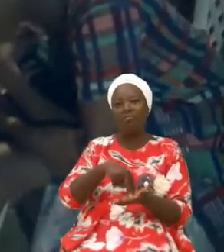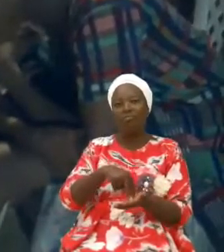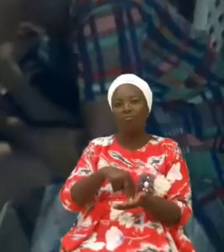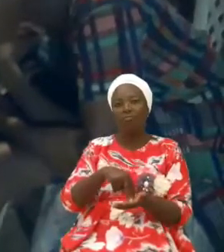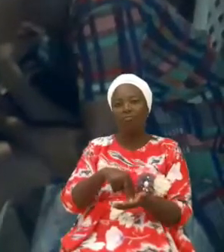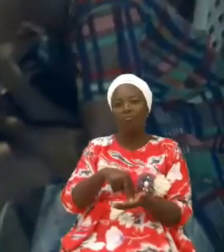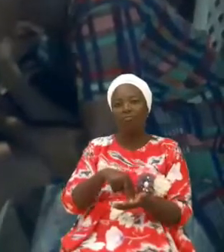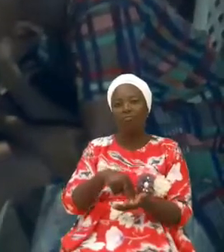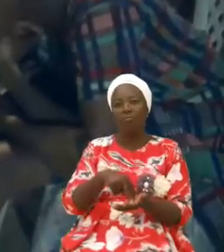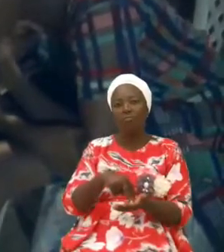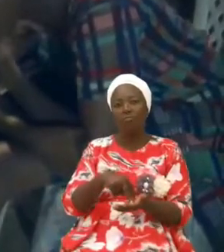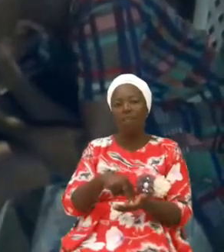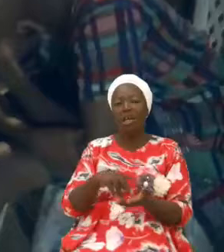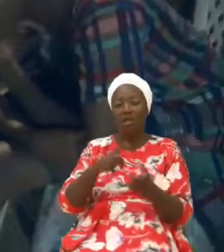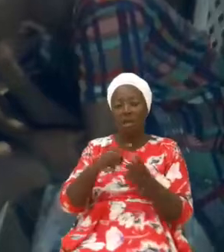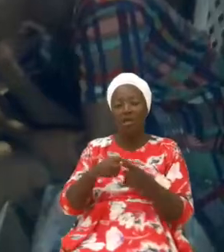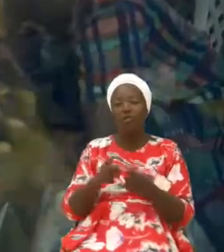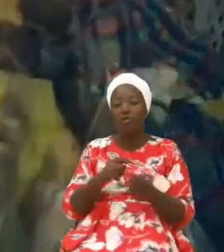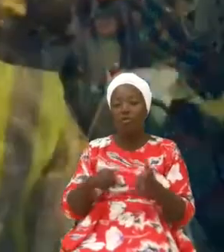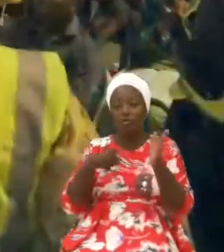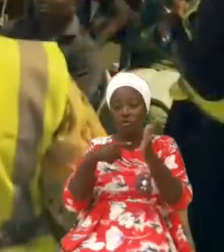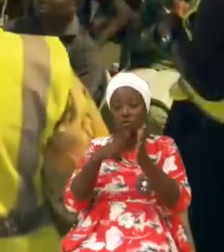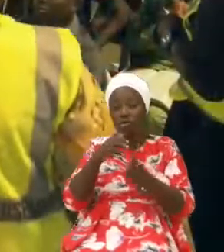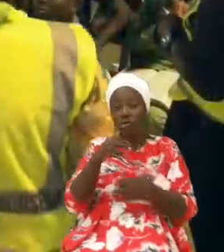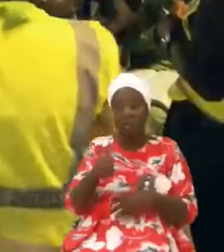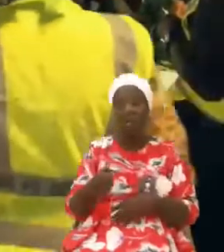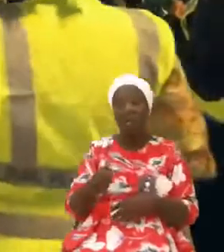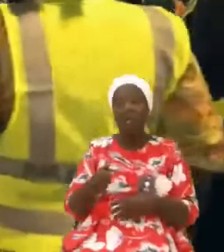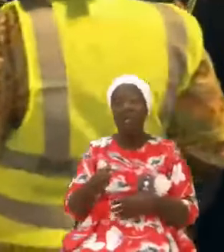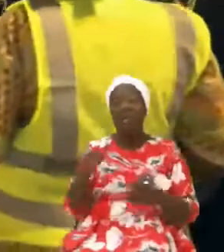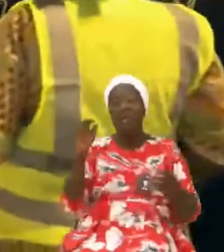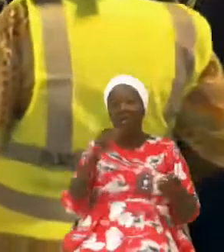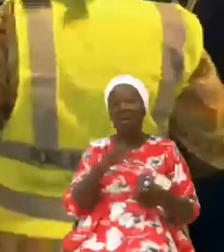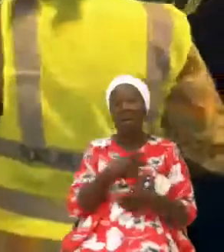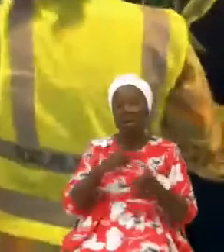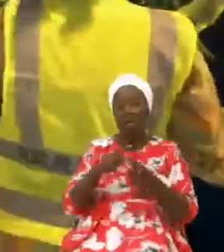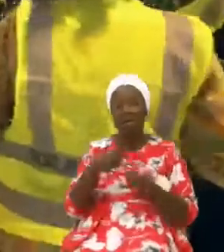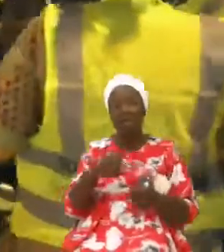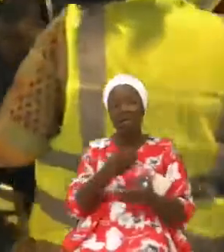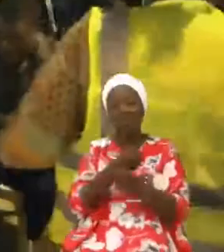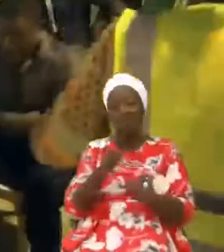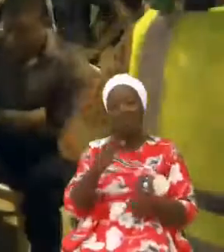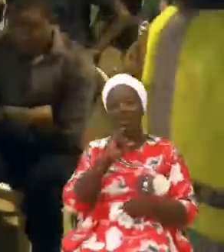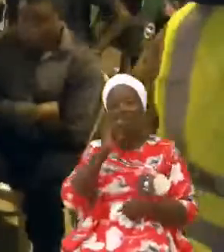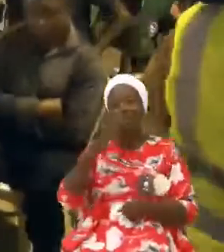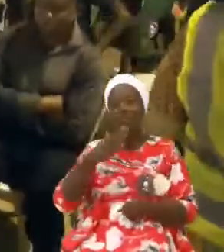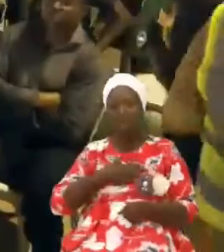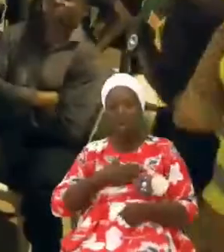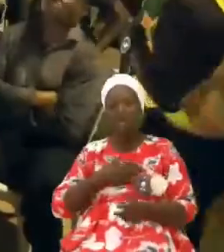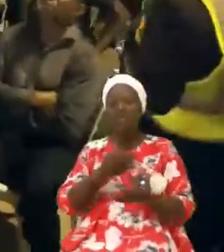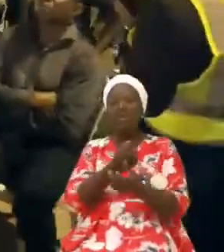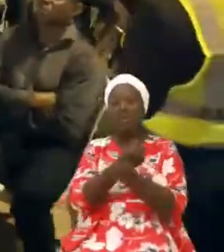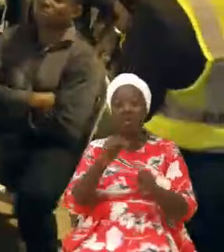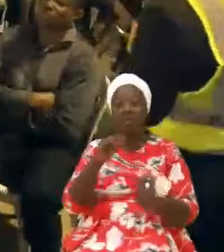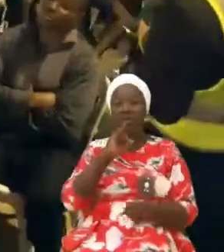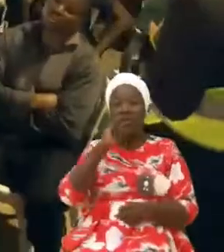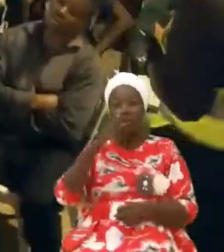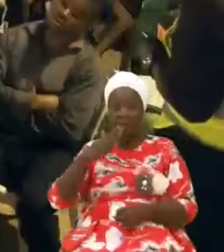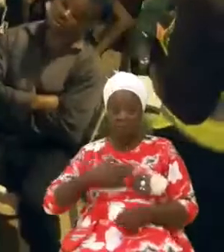your hand, you will stand up. You will identify yourself. Salvation is